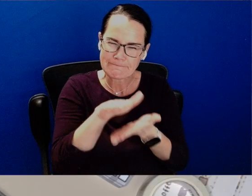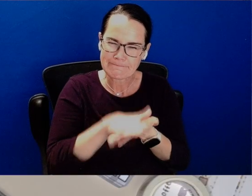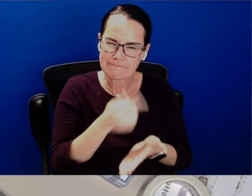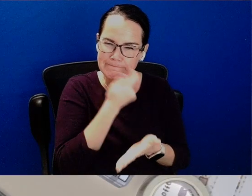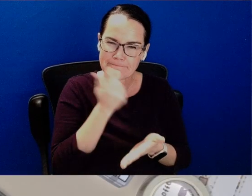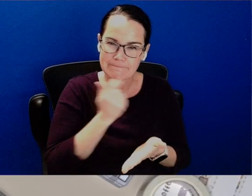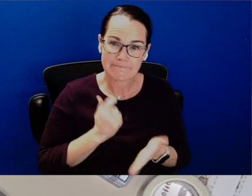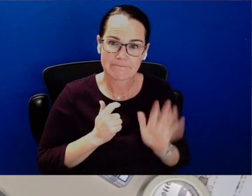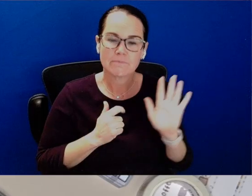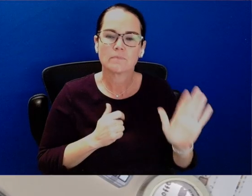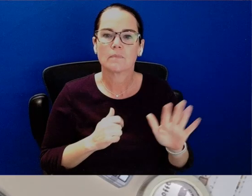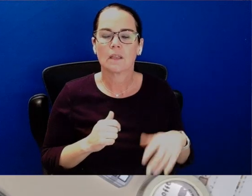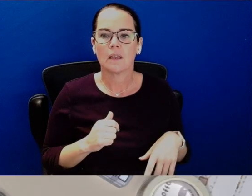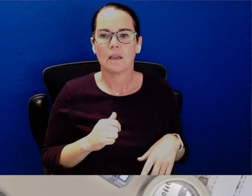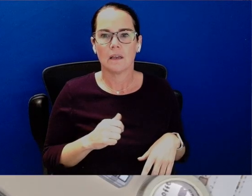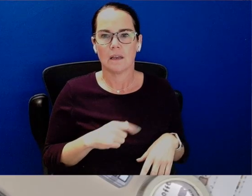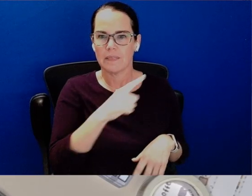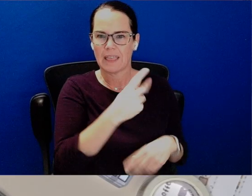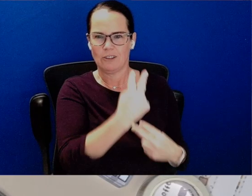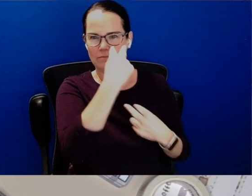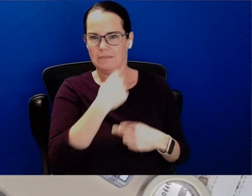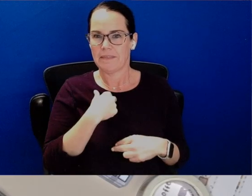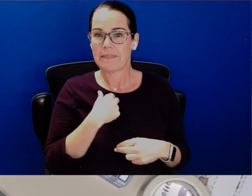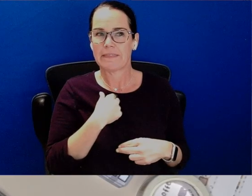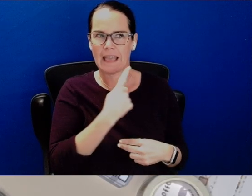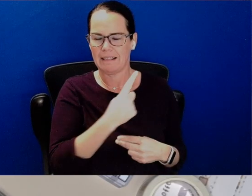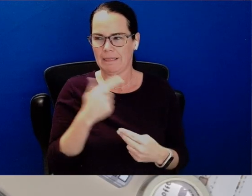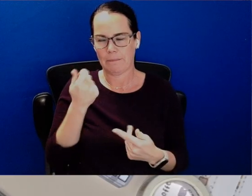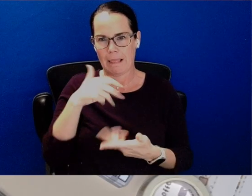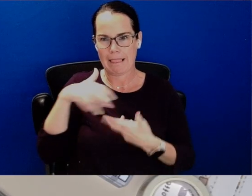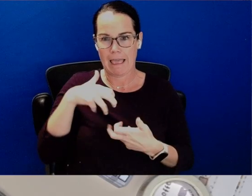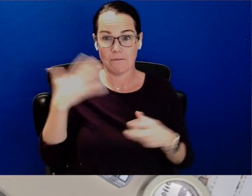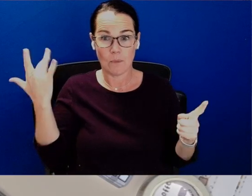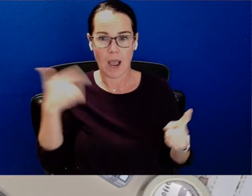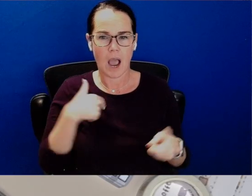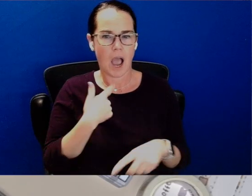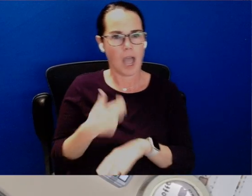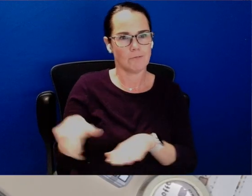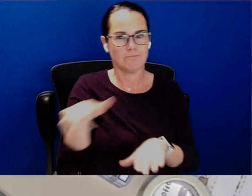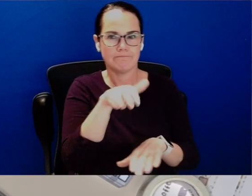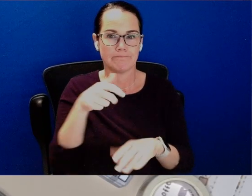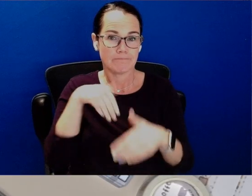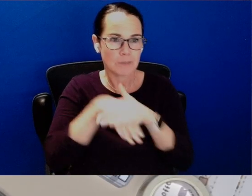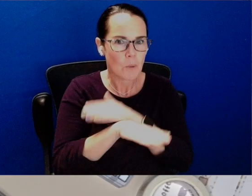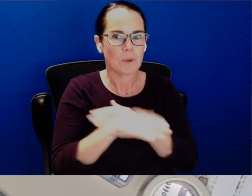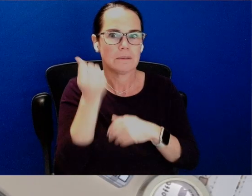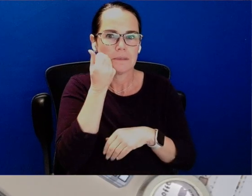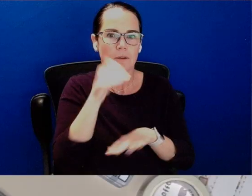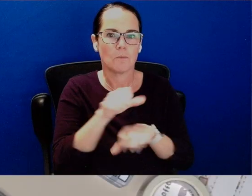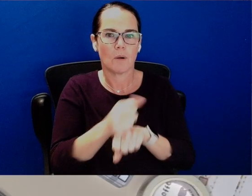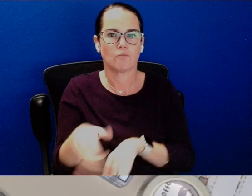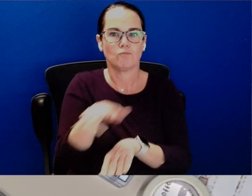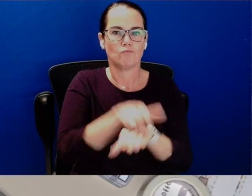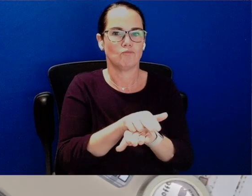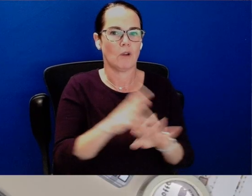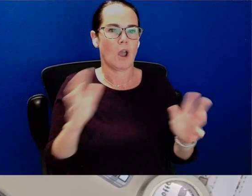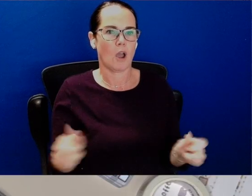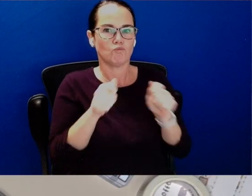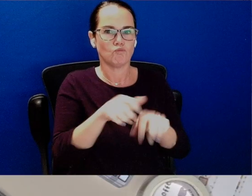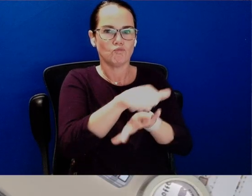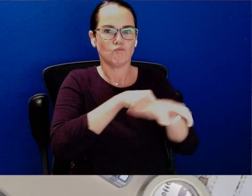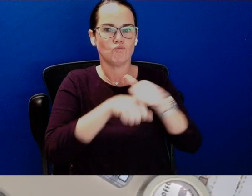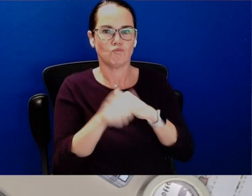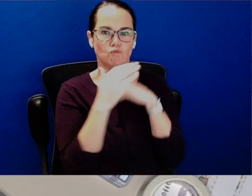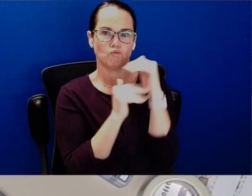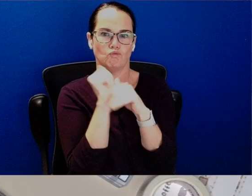done. And they kind of laugh at me because I come in, I get in the chair, I put my ears in, I put my sunnies on, I have